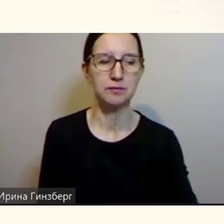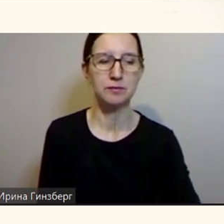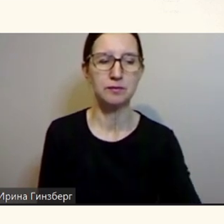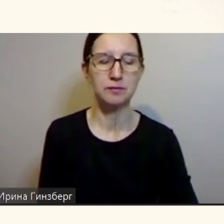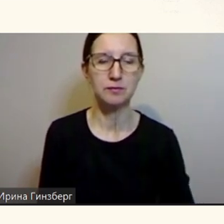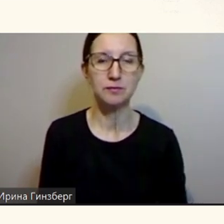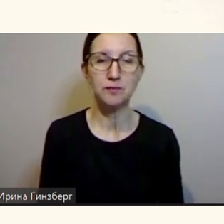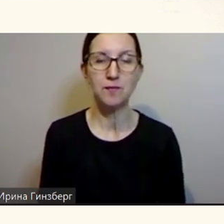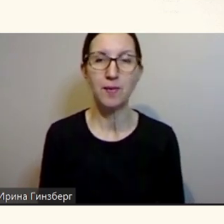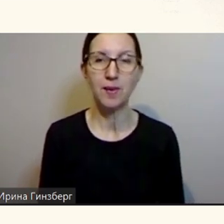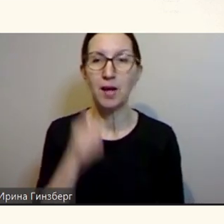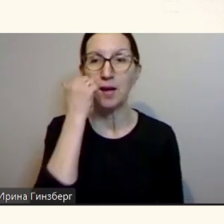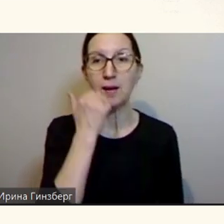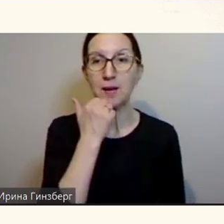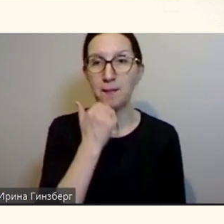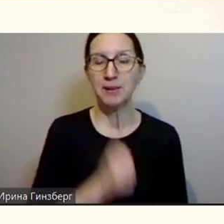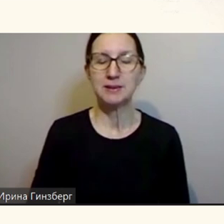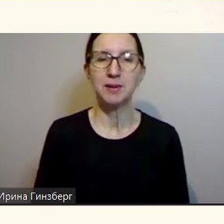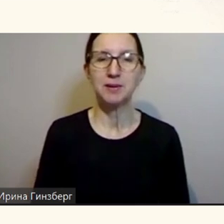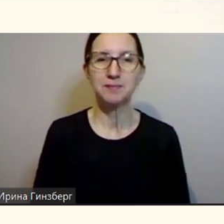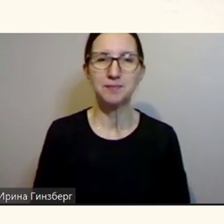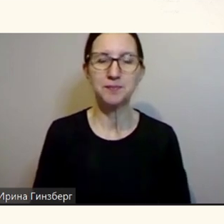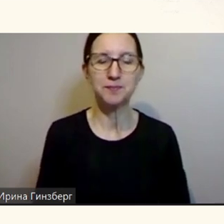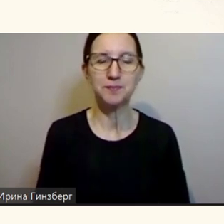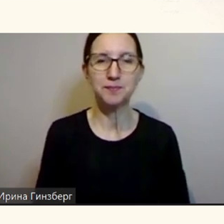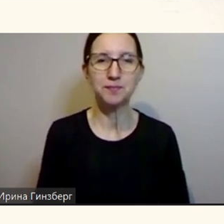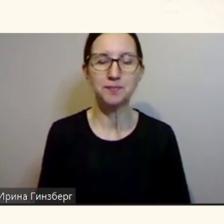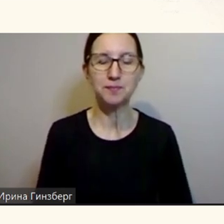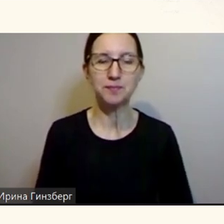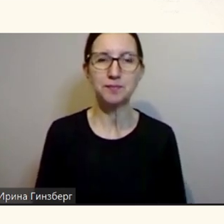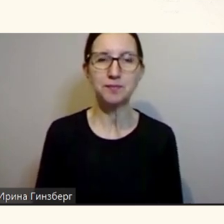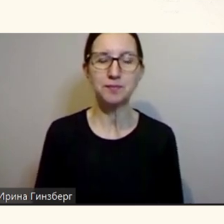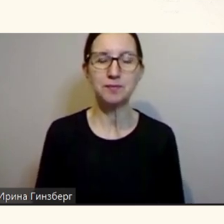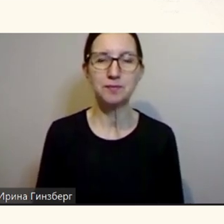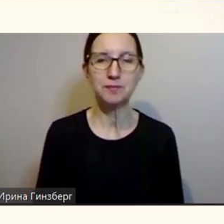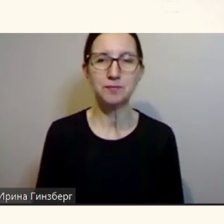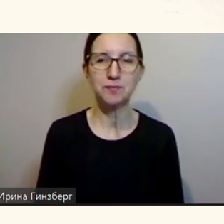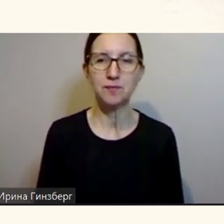have to really, as we were discussing earlier about the Pushkin